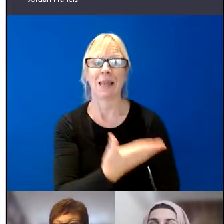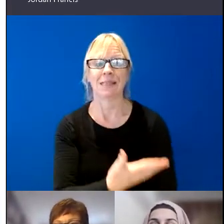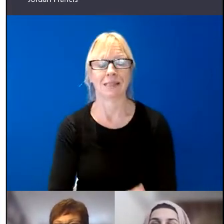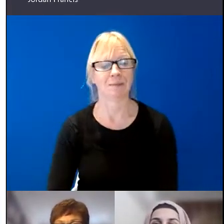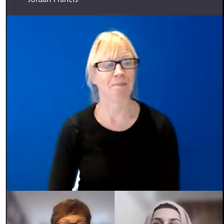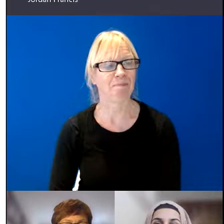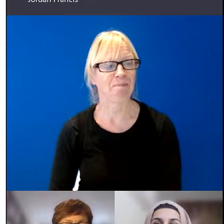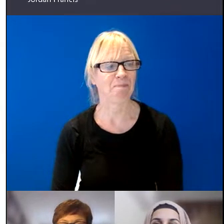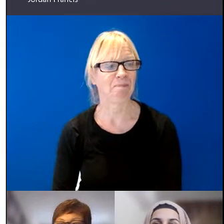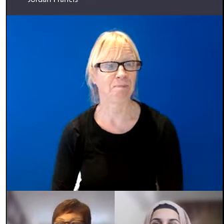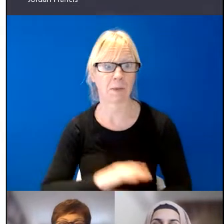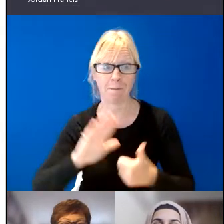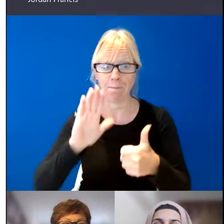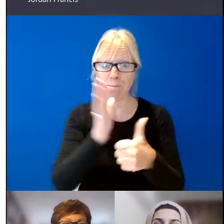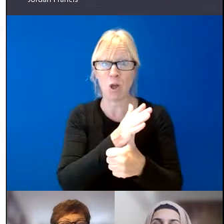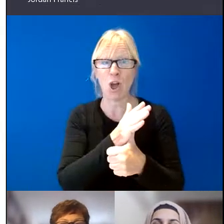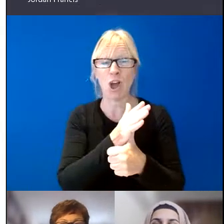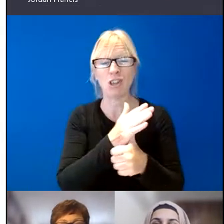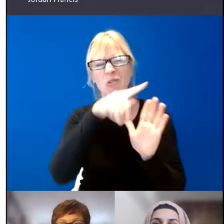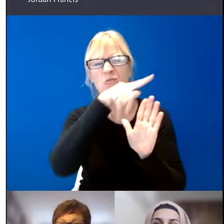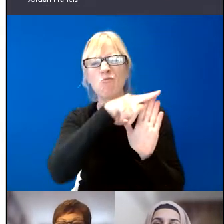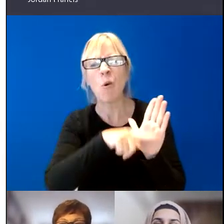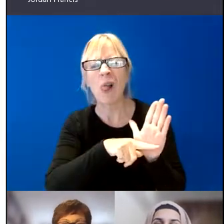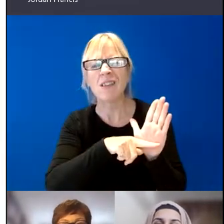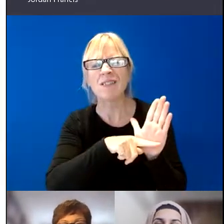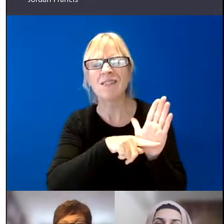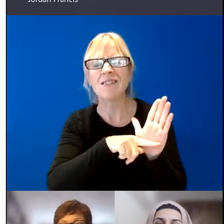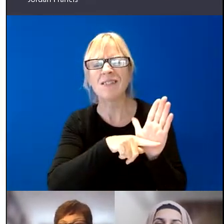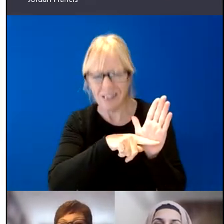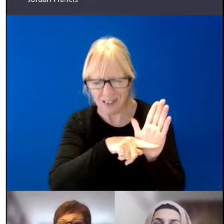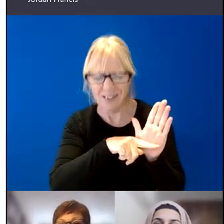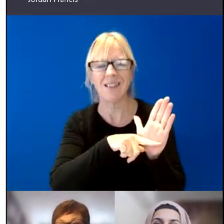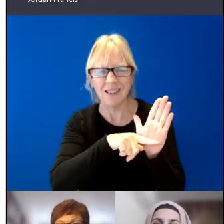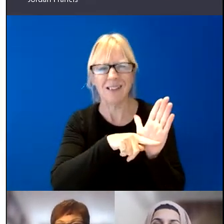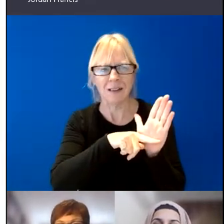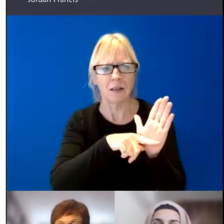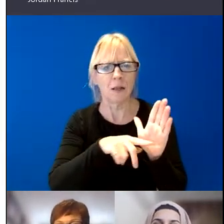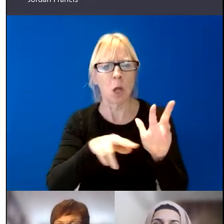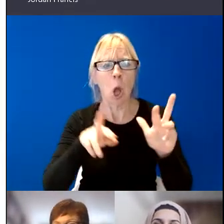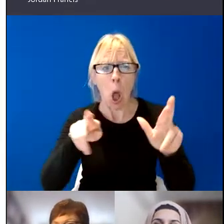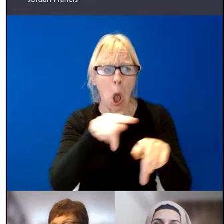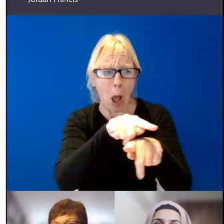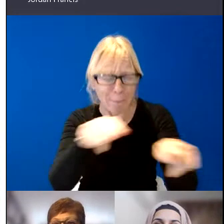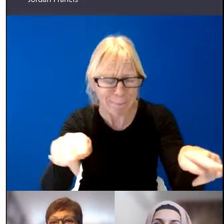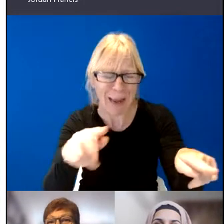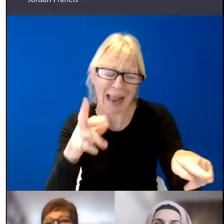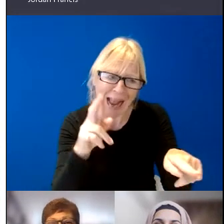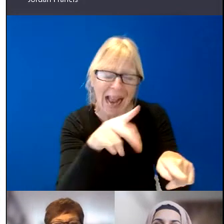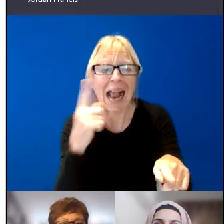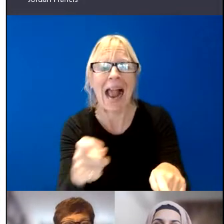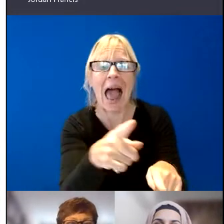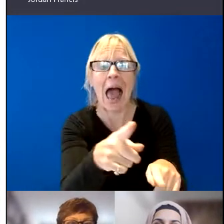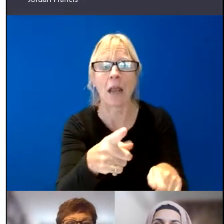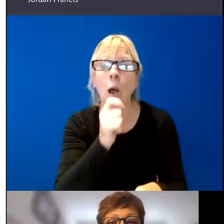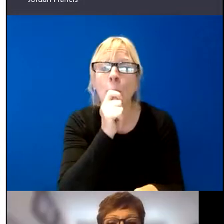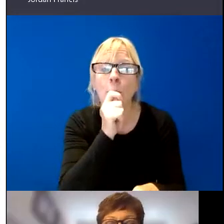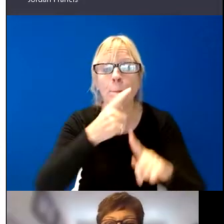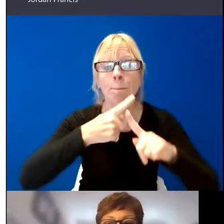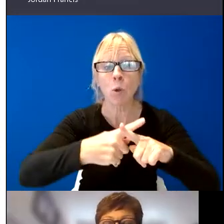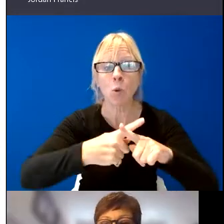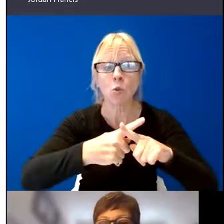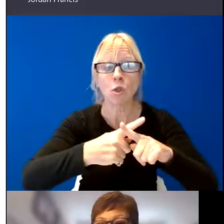So we'll start with a little bit of housekeeping. I think it would be helpful if people can stay muted to keep the background noise down. I think everybody is, because I